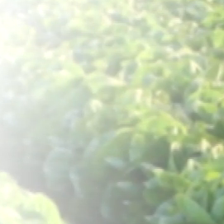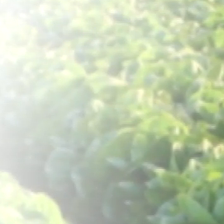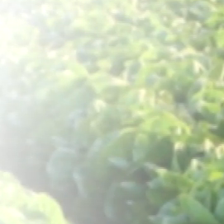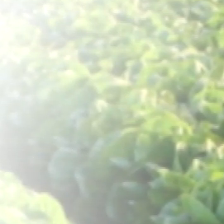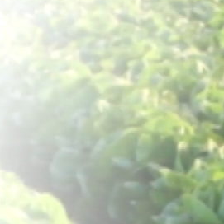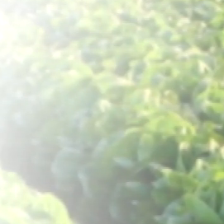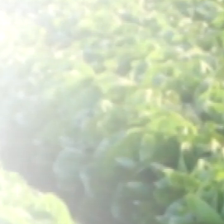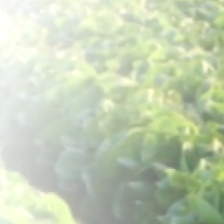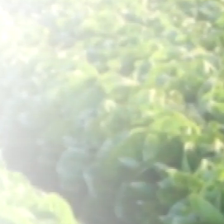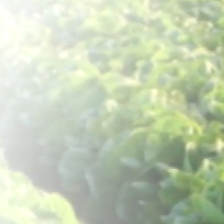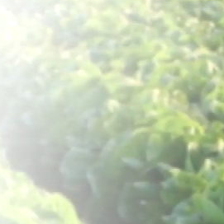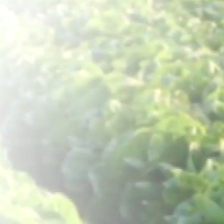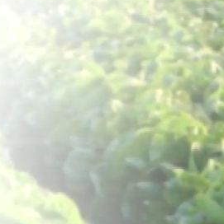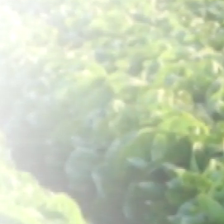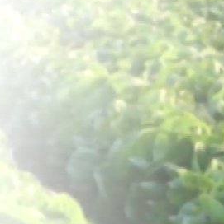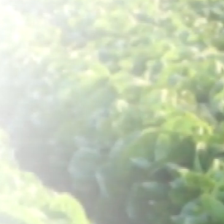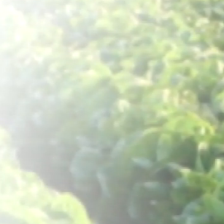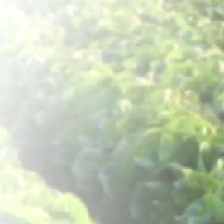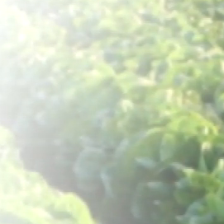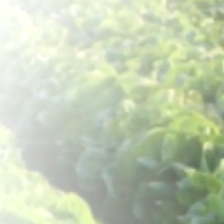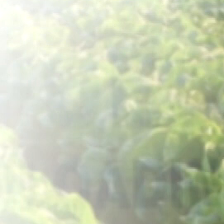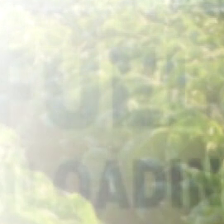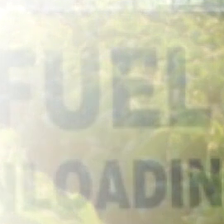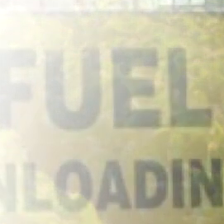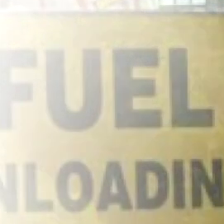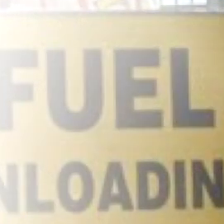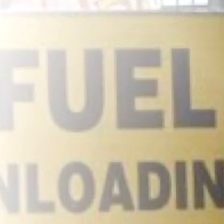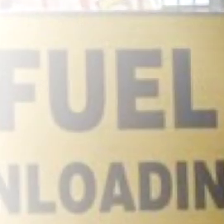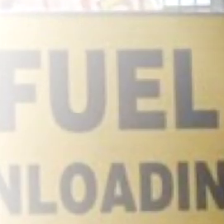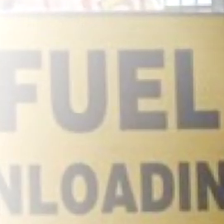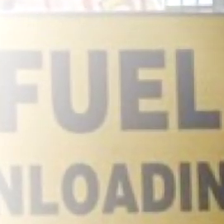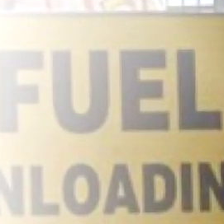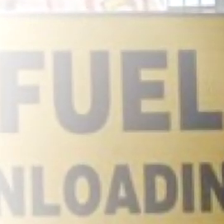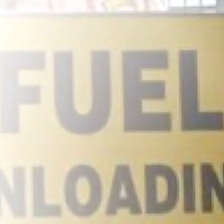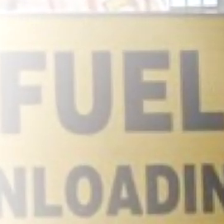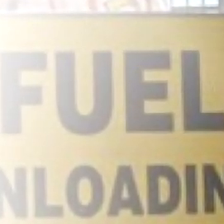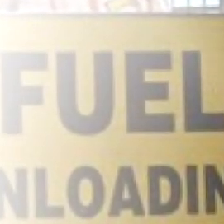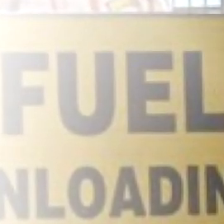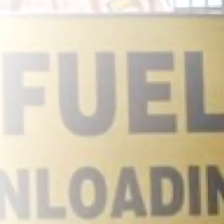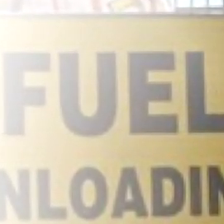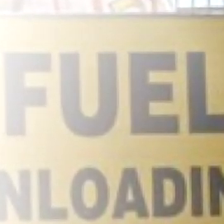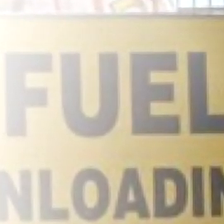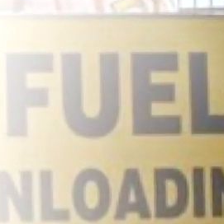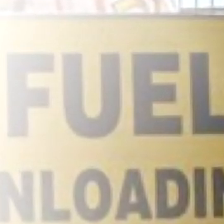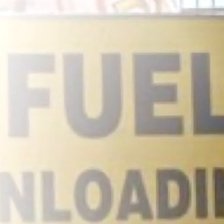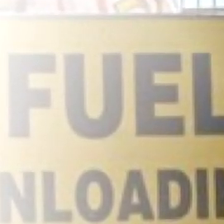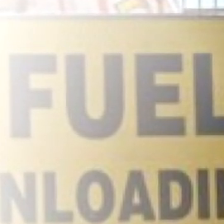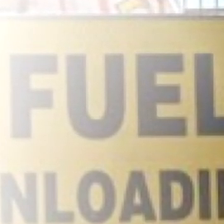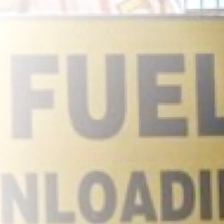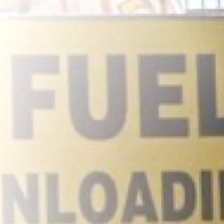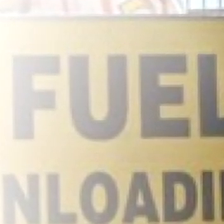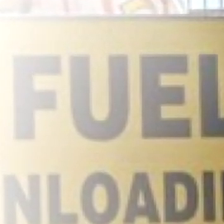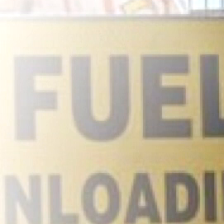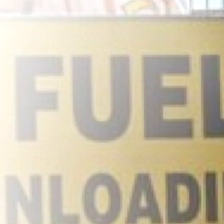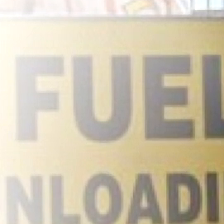food to be given free to those who cannot afford it. Number 2, increase in grant limit to support the people who are facing various hardships.